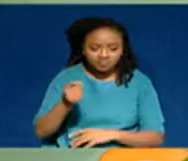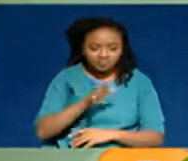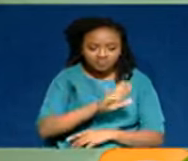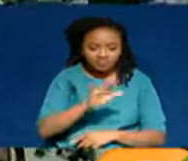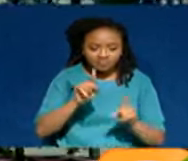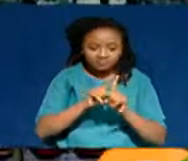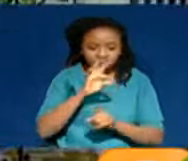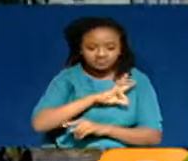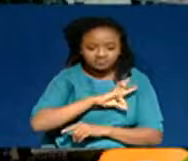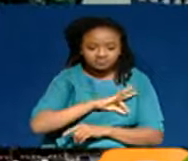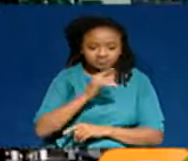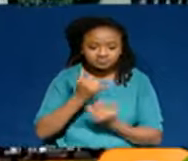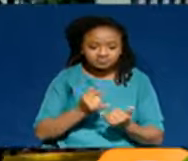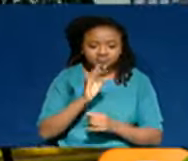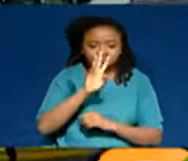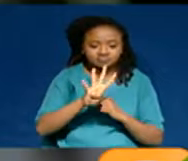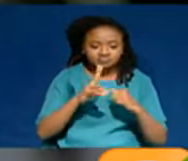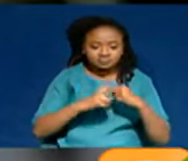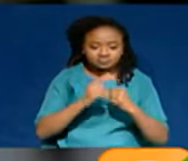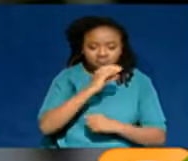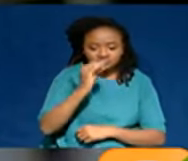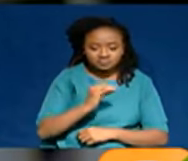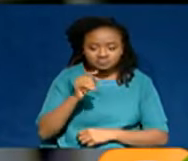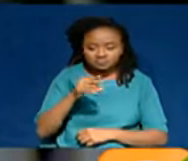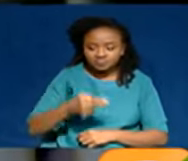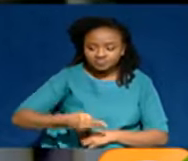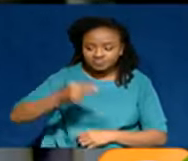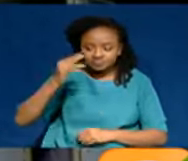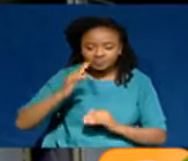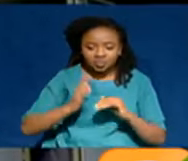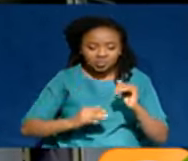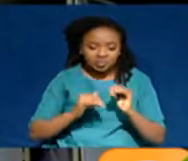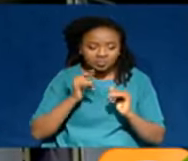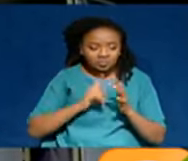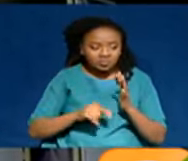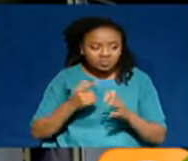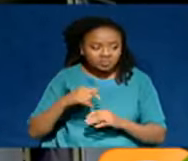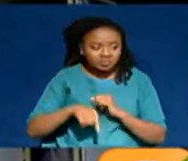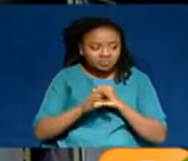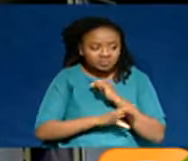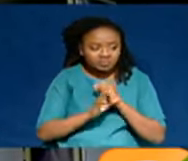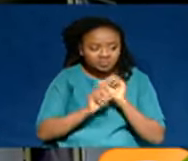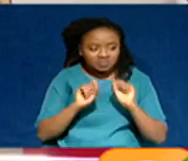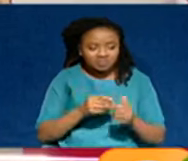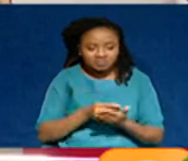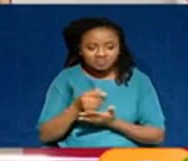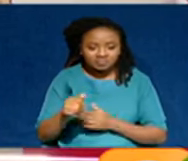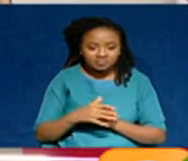which stand at 47%, almost half of what the country makes in terms of revenue. In the